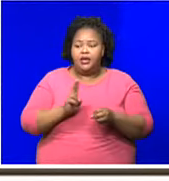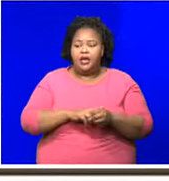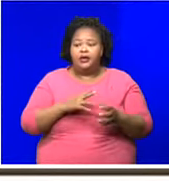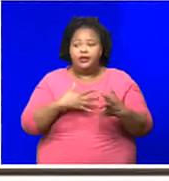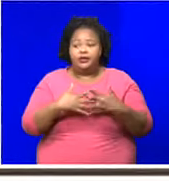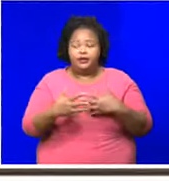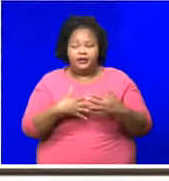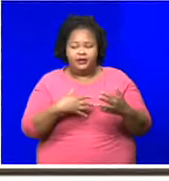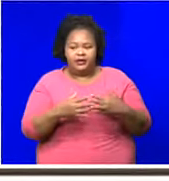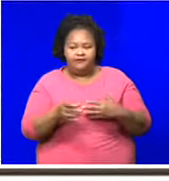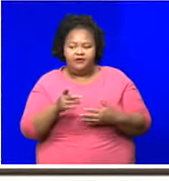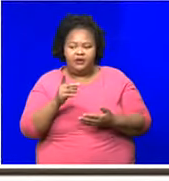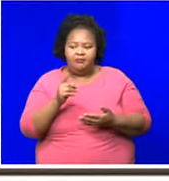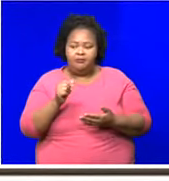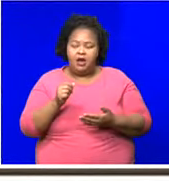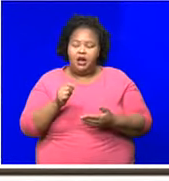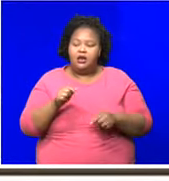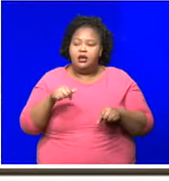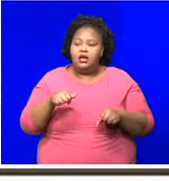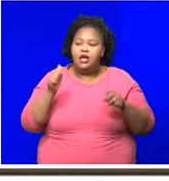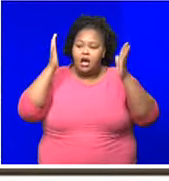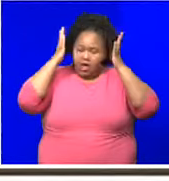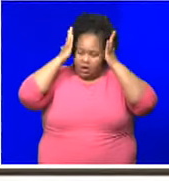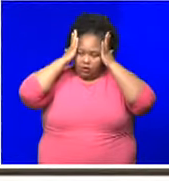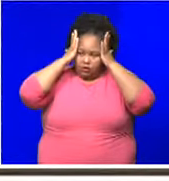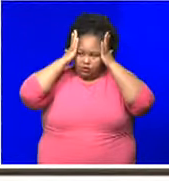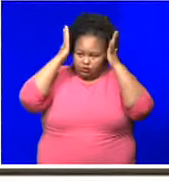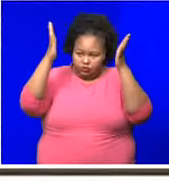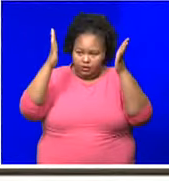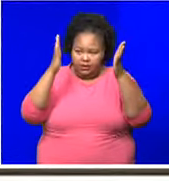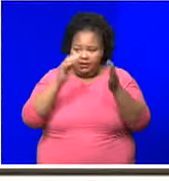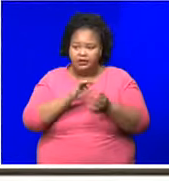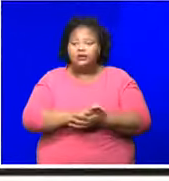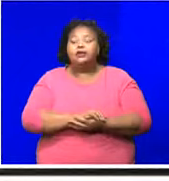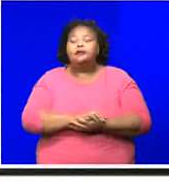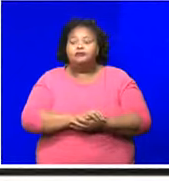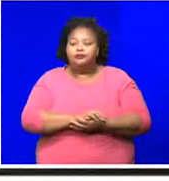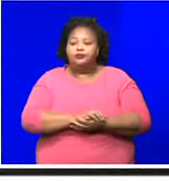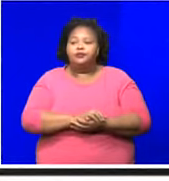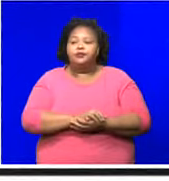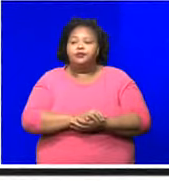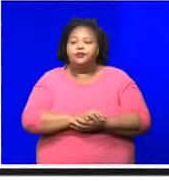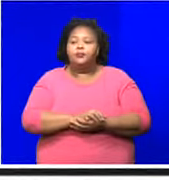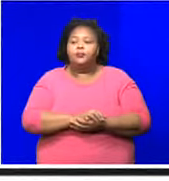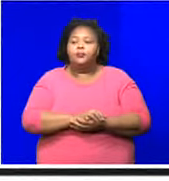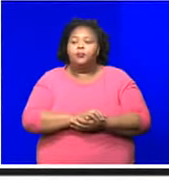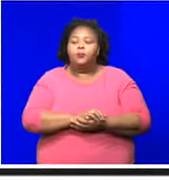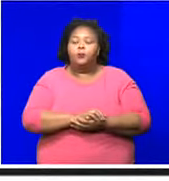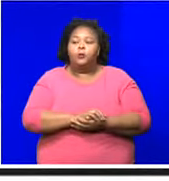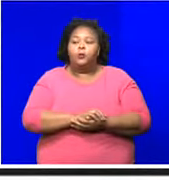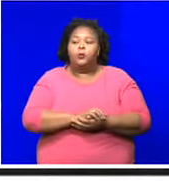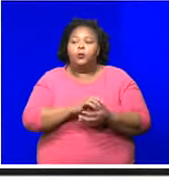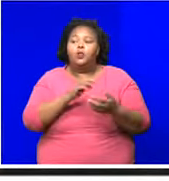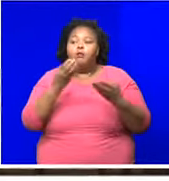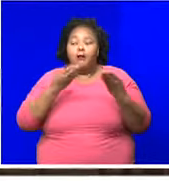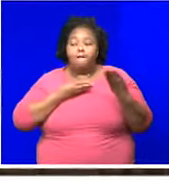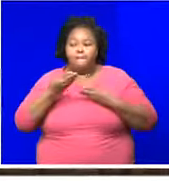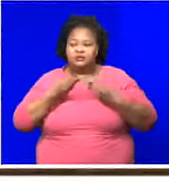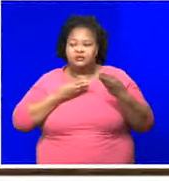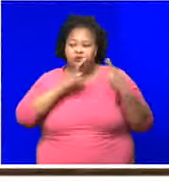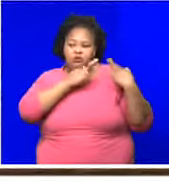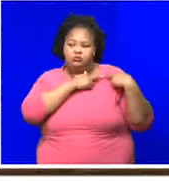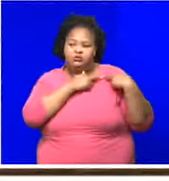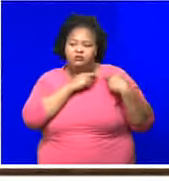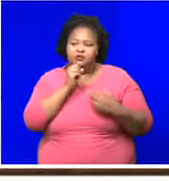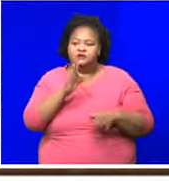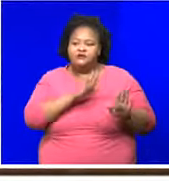as currently insurance industries subscribe to foreign reinsurance companies. As a stakeholder, Lidwala Insurance Company tabled